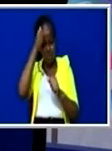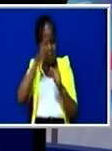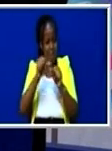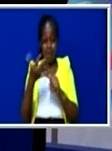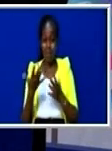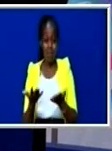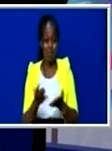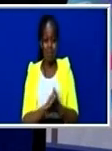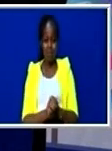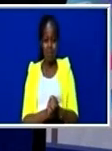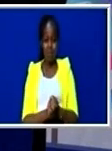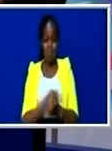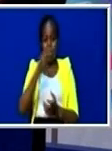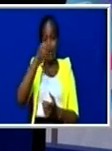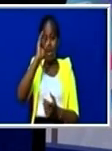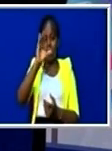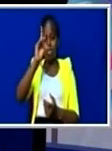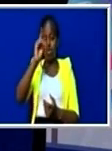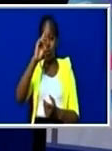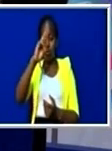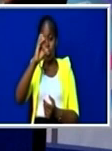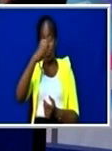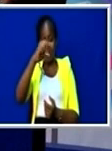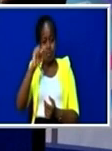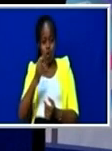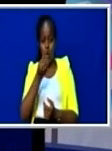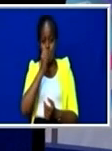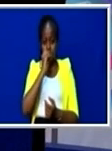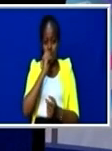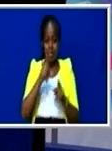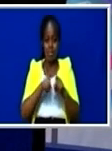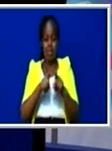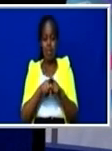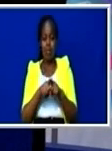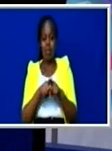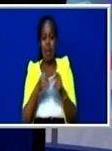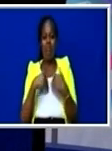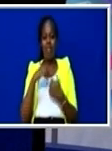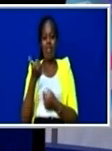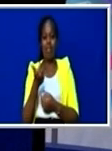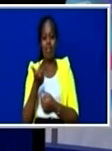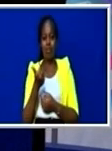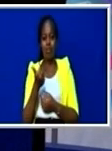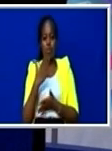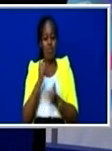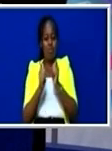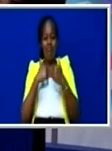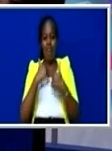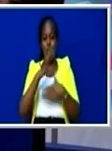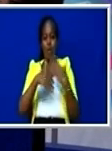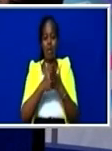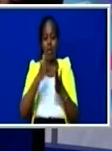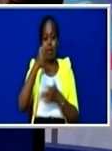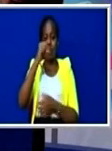any? Hydrogen, Hydrogen, oxygen, oxygen, hydrogen, oxygen. Then there's the one which cuts across,